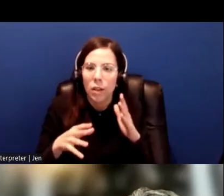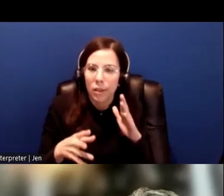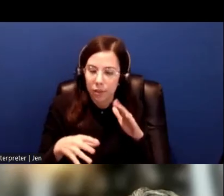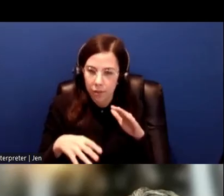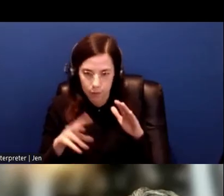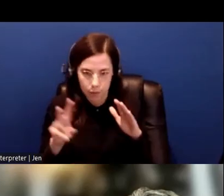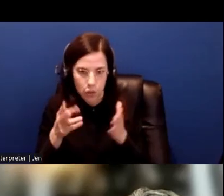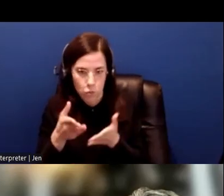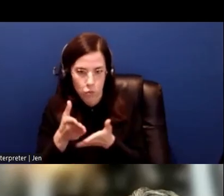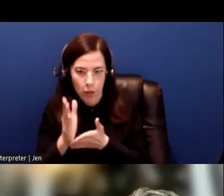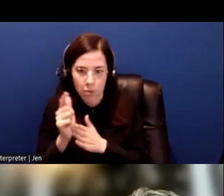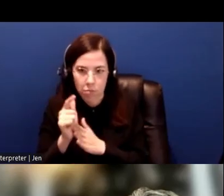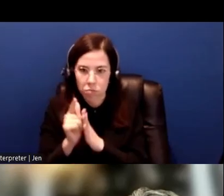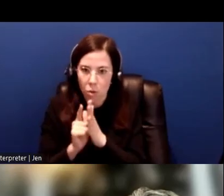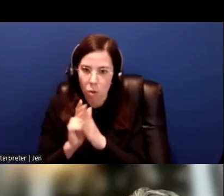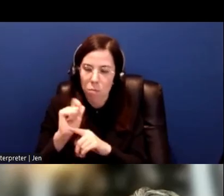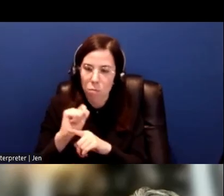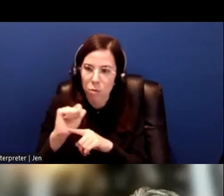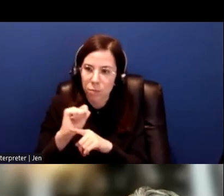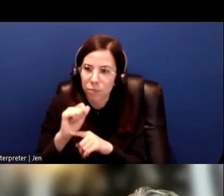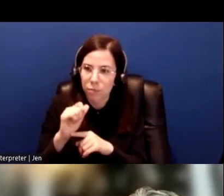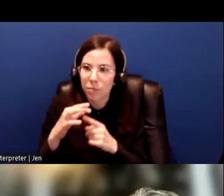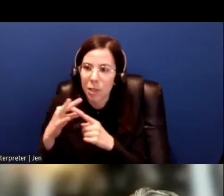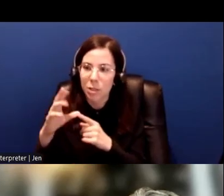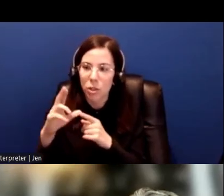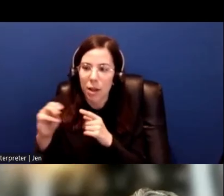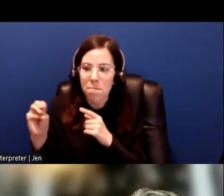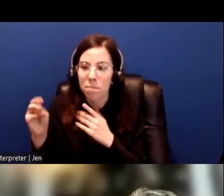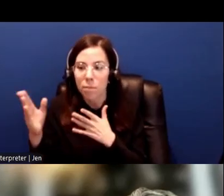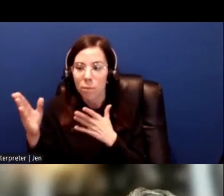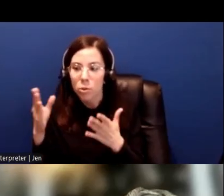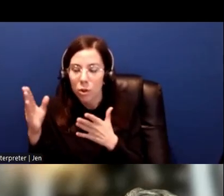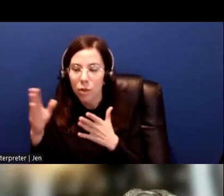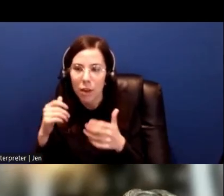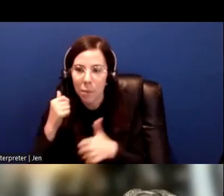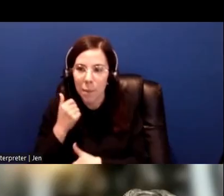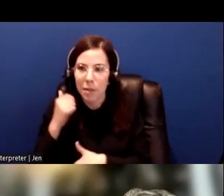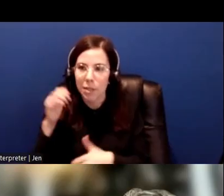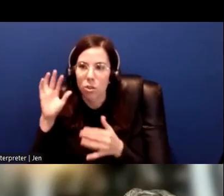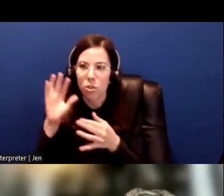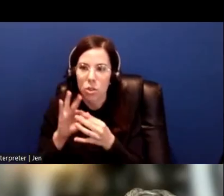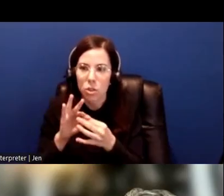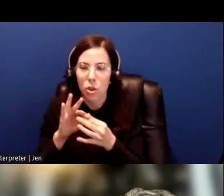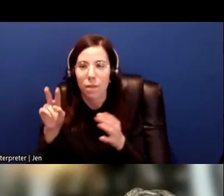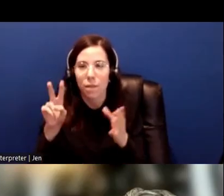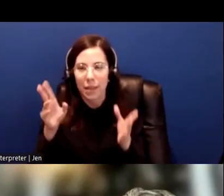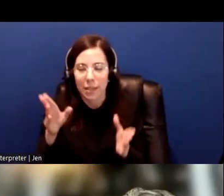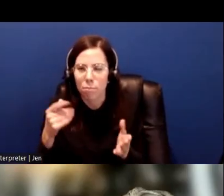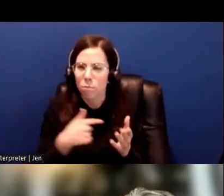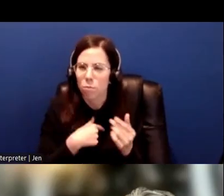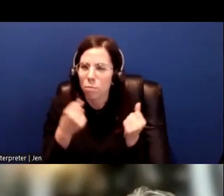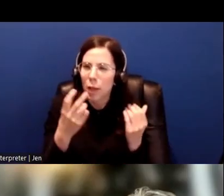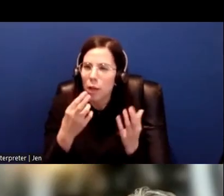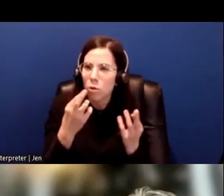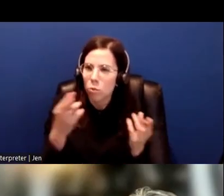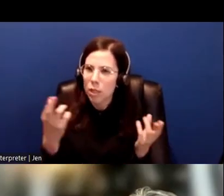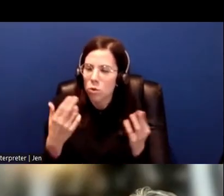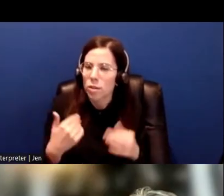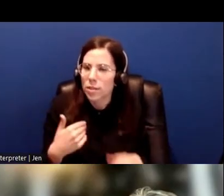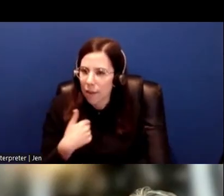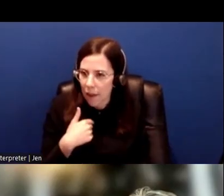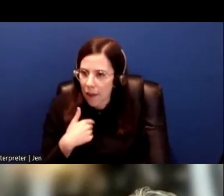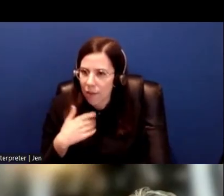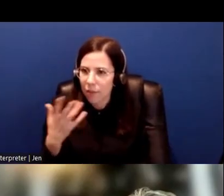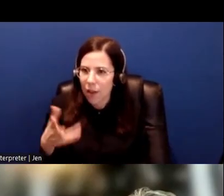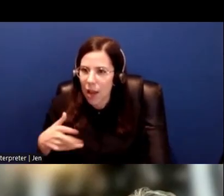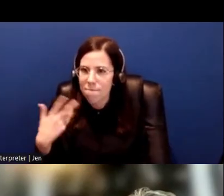and especially for serving military connected victims. So we have lots of resources that get to